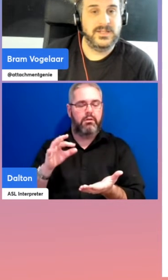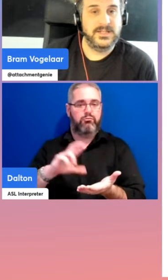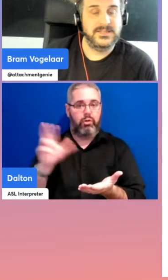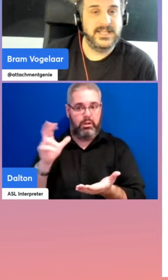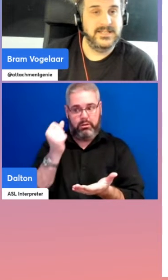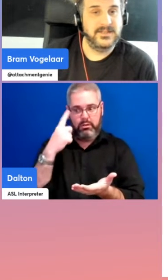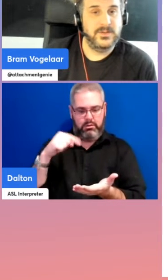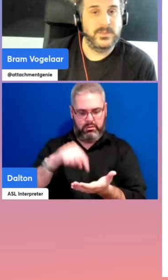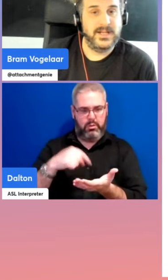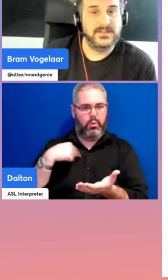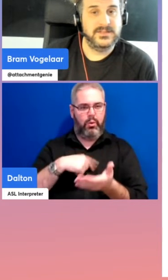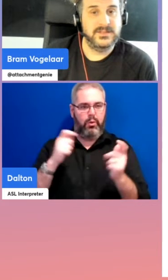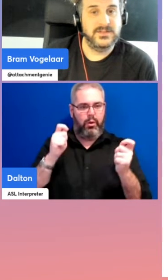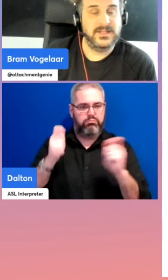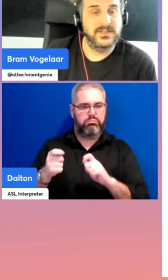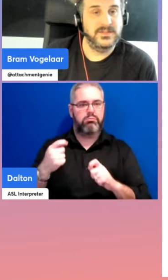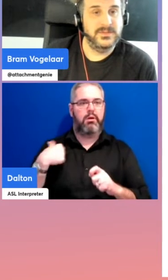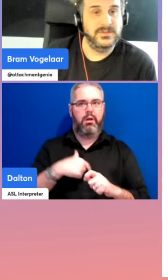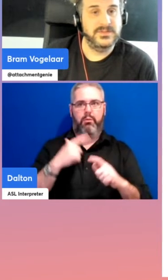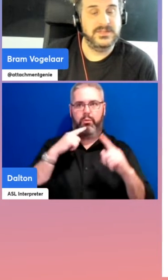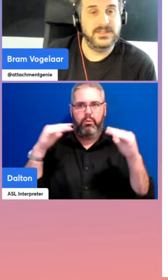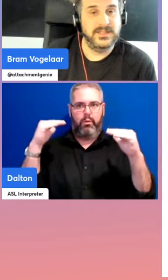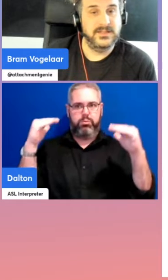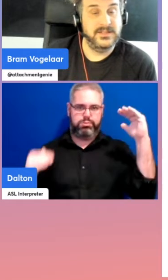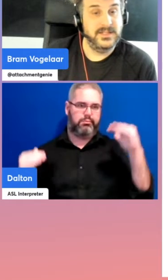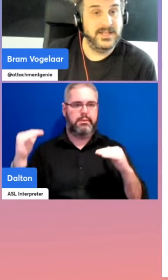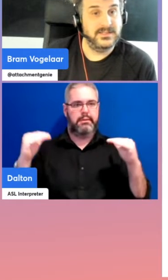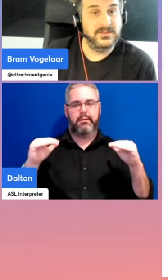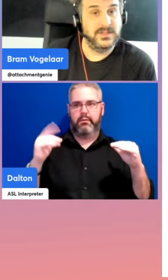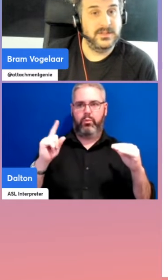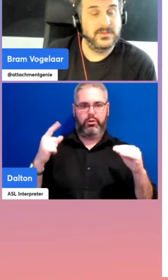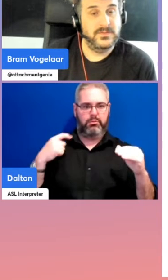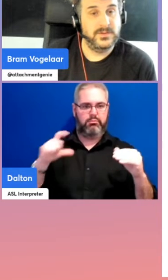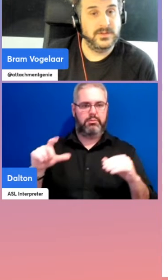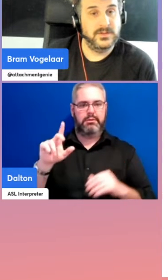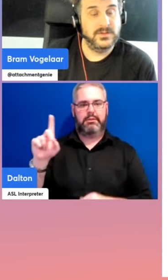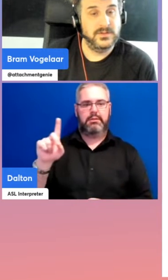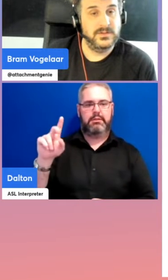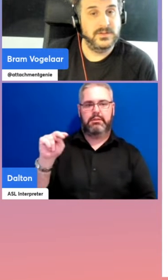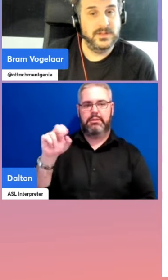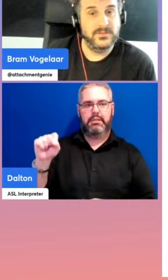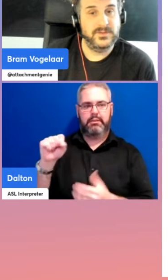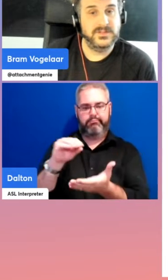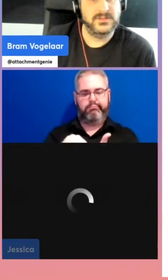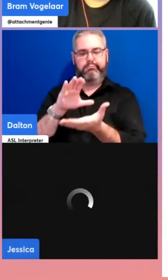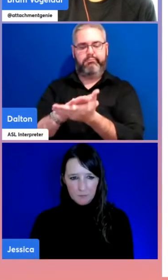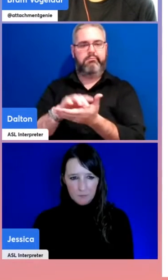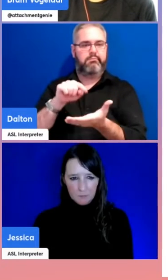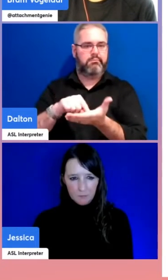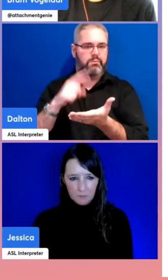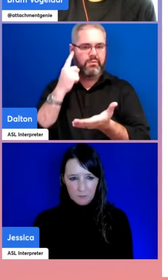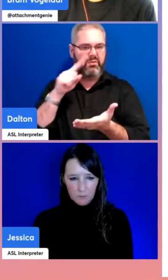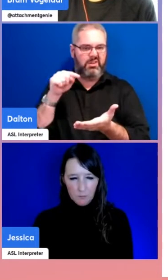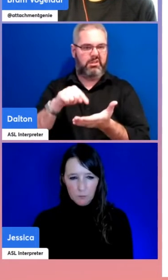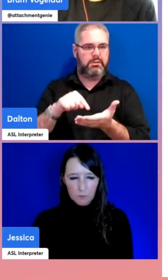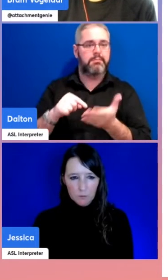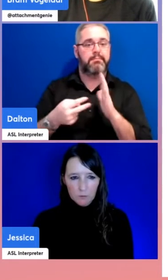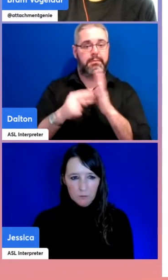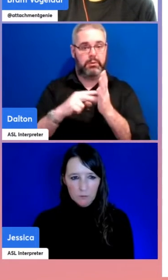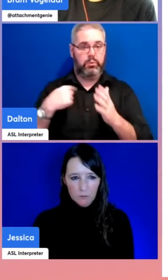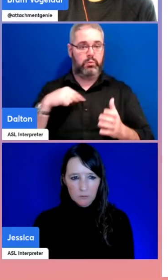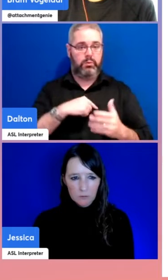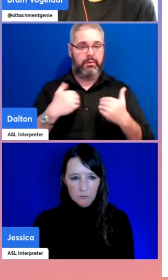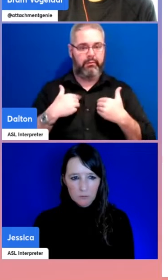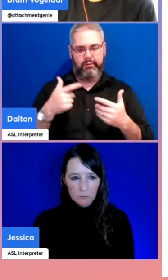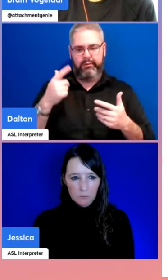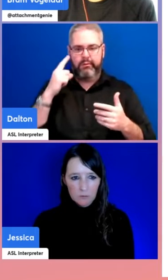but we're going to change the load balancer to actually use the DNS entry for the service. So in this case,